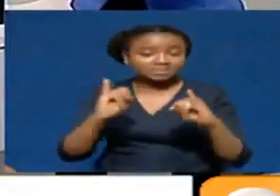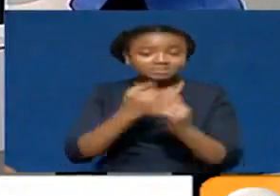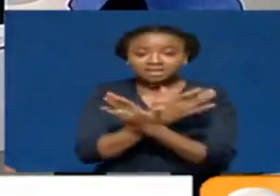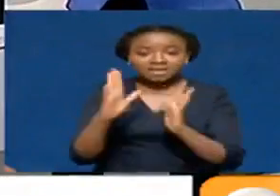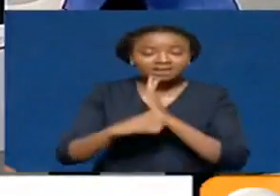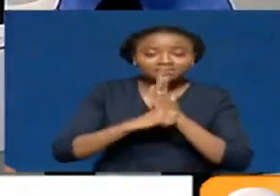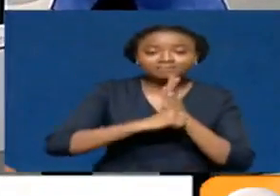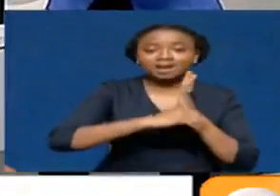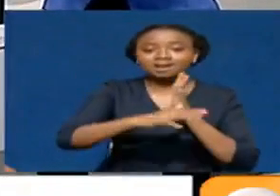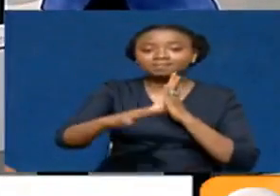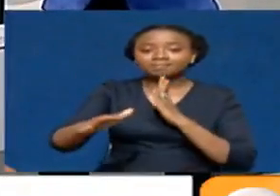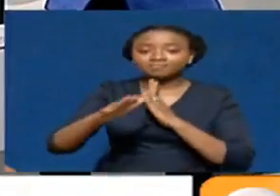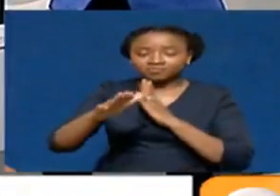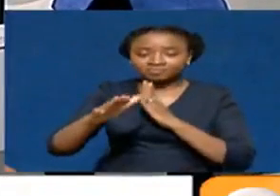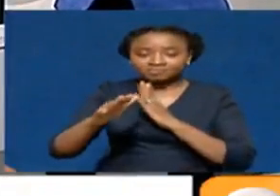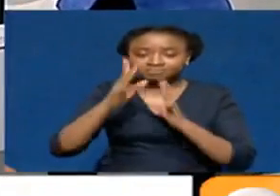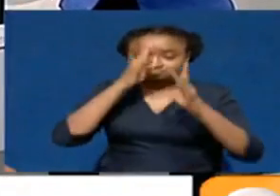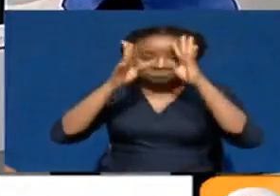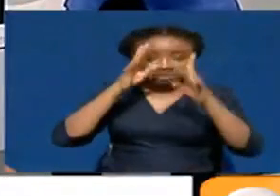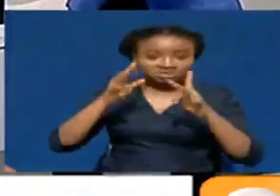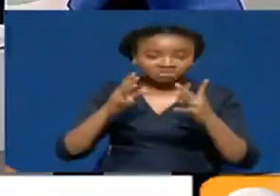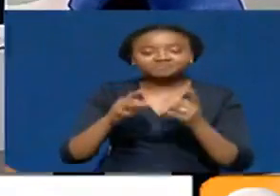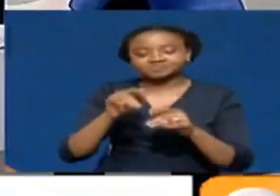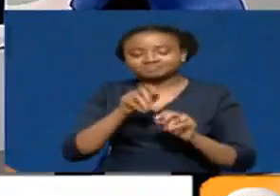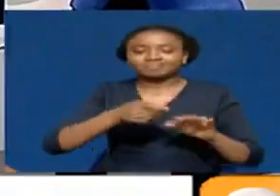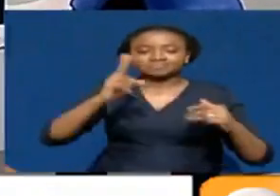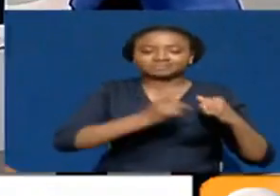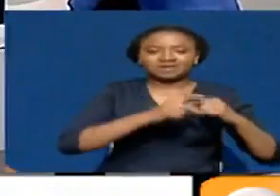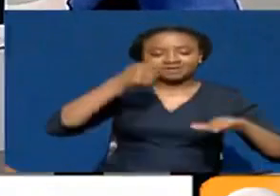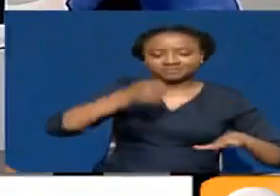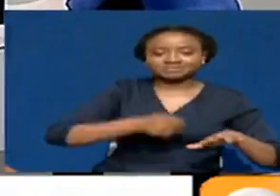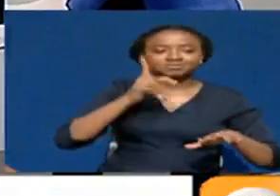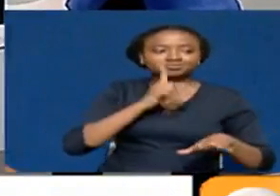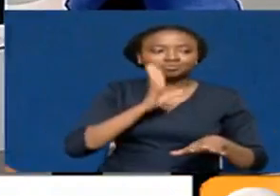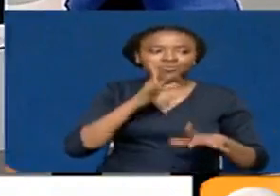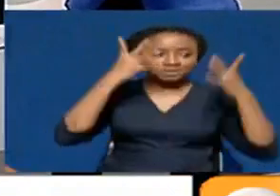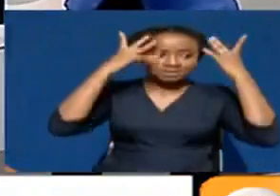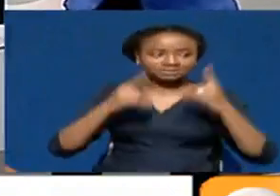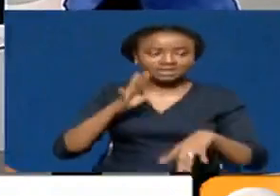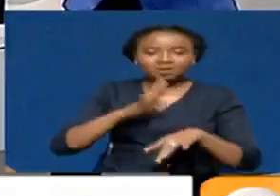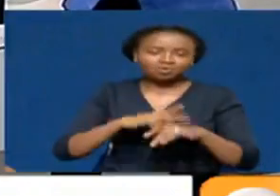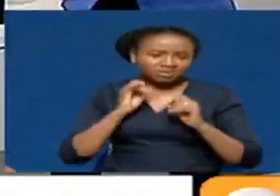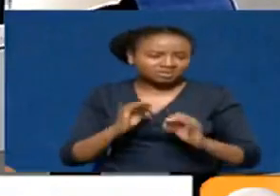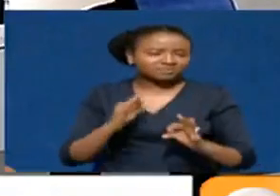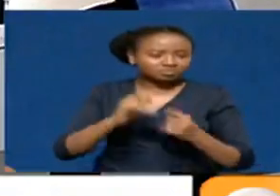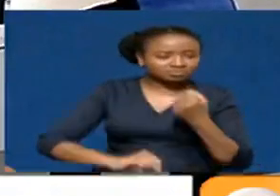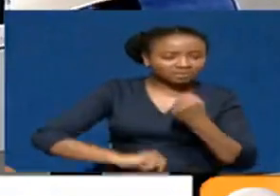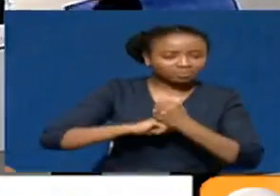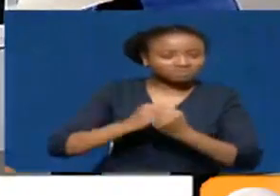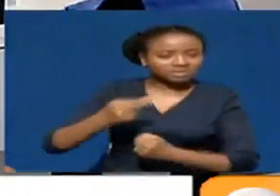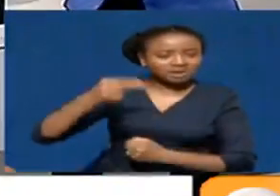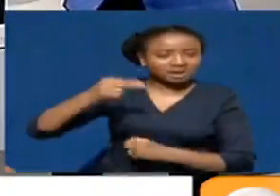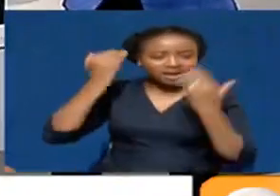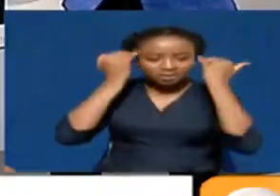257 of the Constitution. Now, that 7-judge appeal bench will then have to make a decision on whether to uphold a High Court